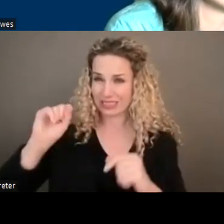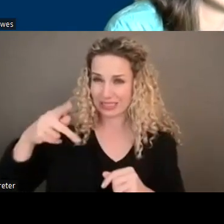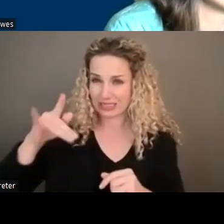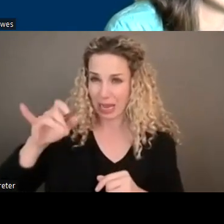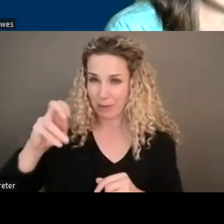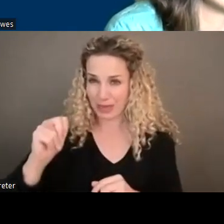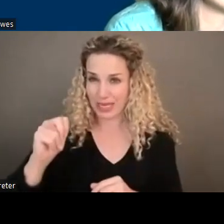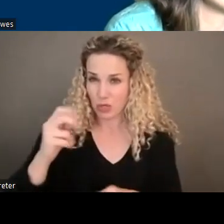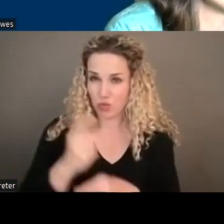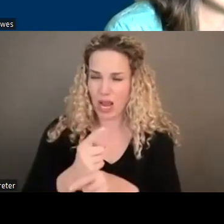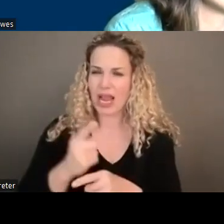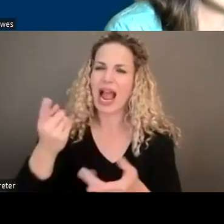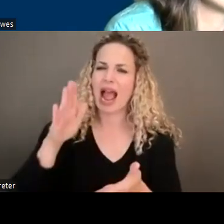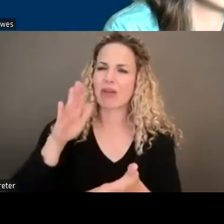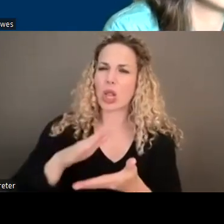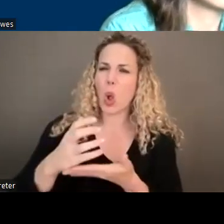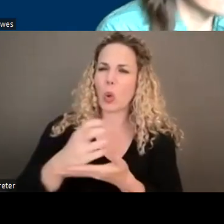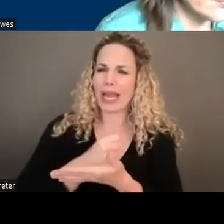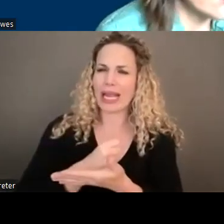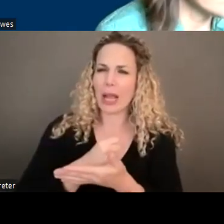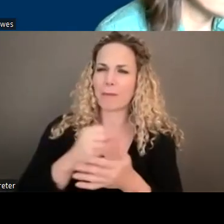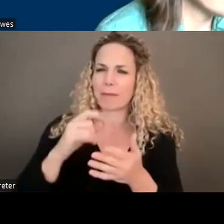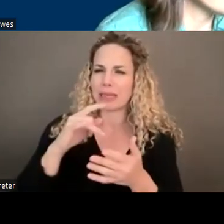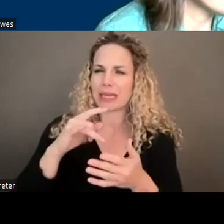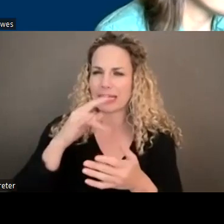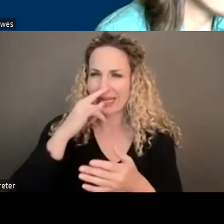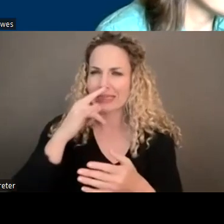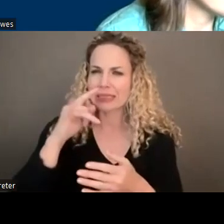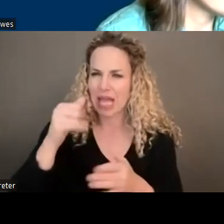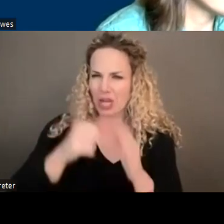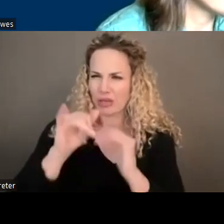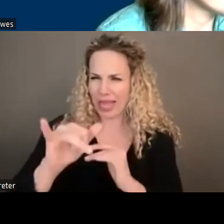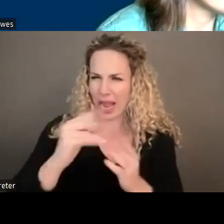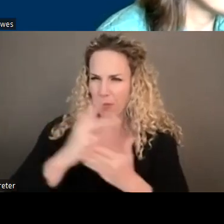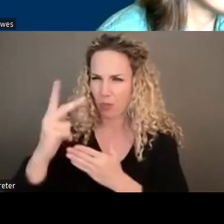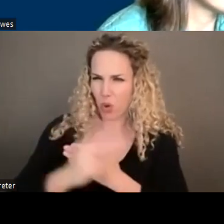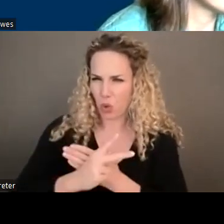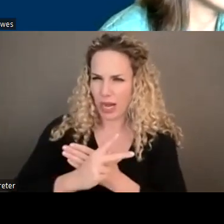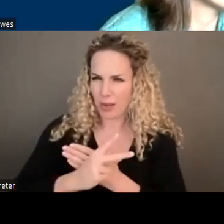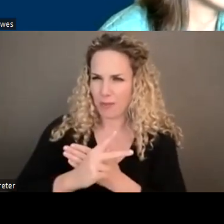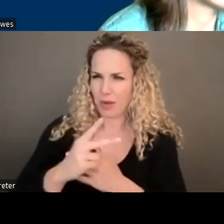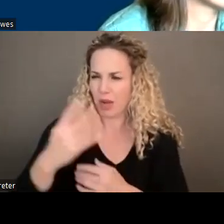income kids from 4 season heavily. That is